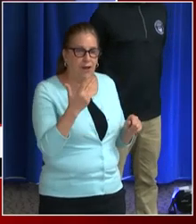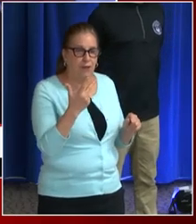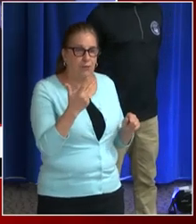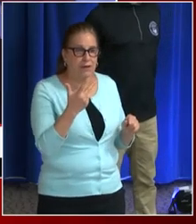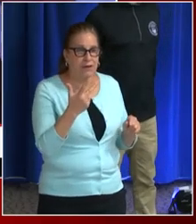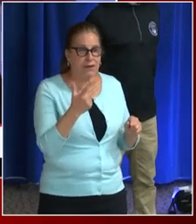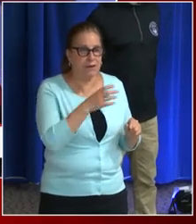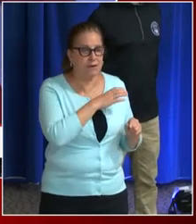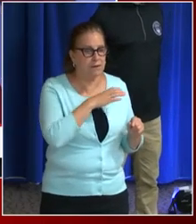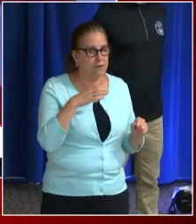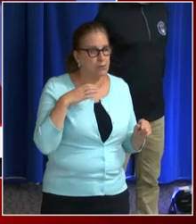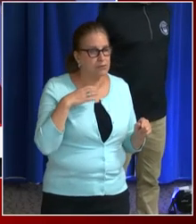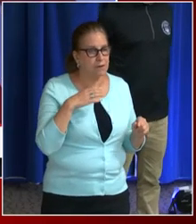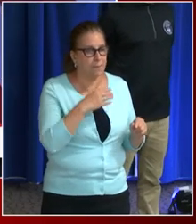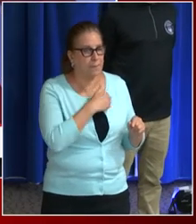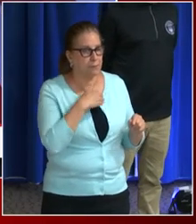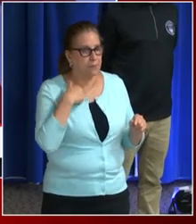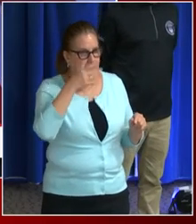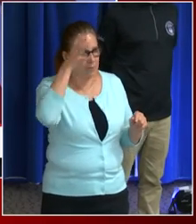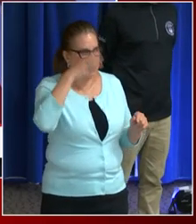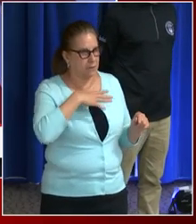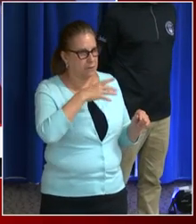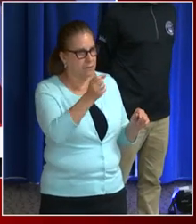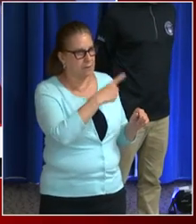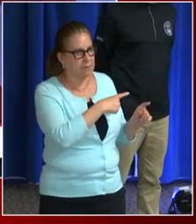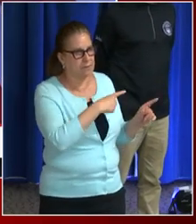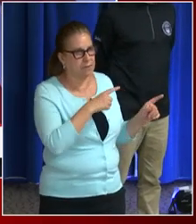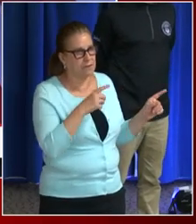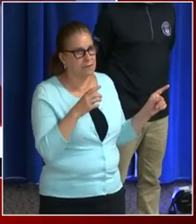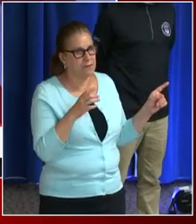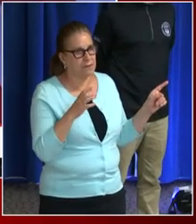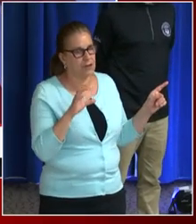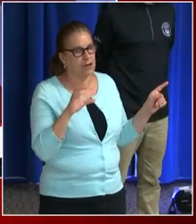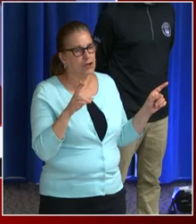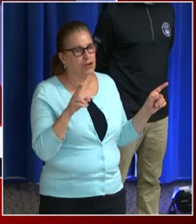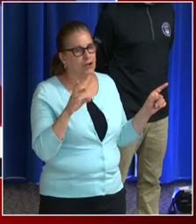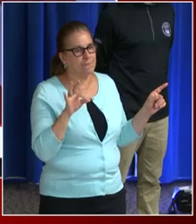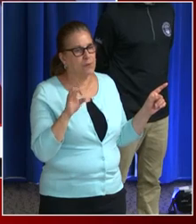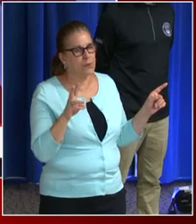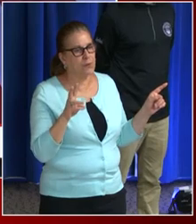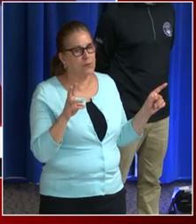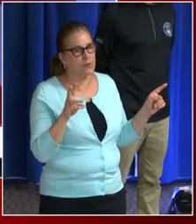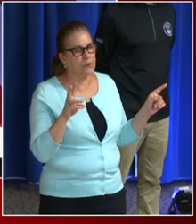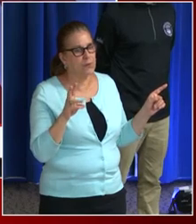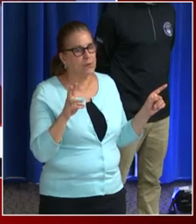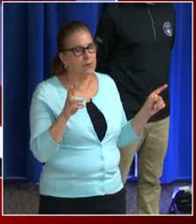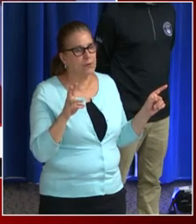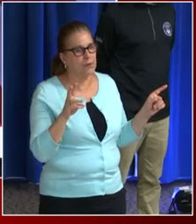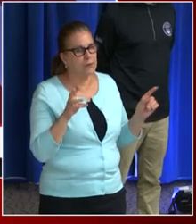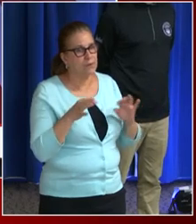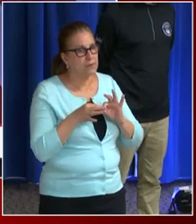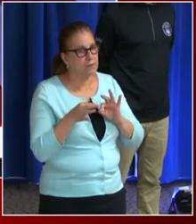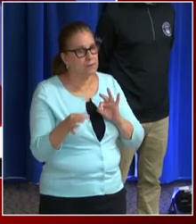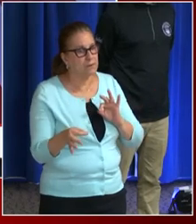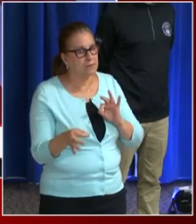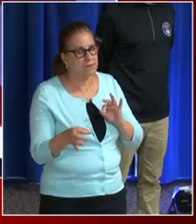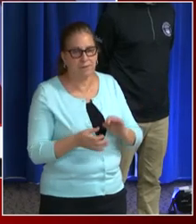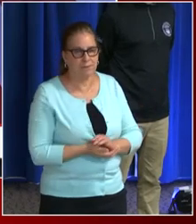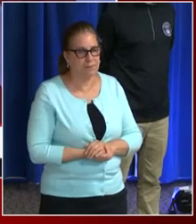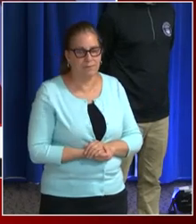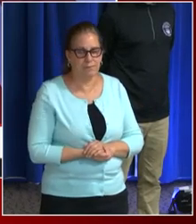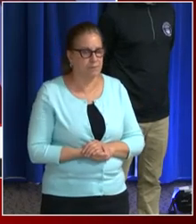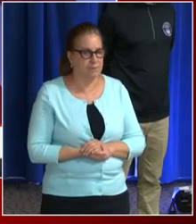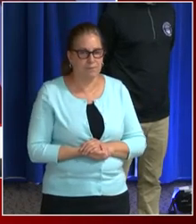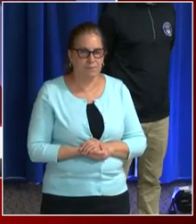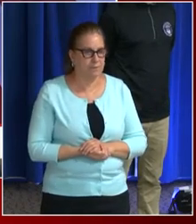on the curfew to be rescinded. Any thought about that happening, or any thought about it being extended beyond tonight? We have made